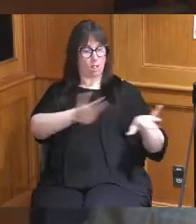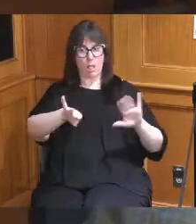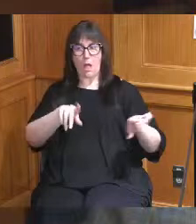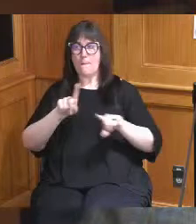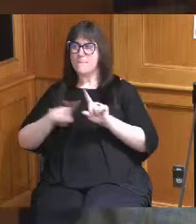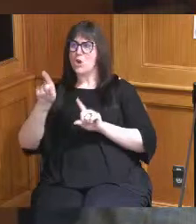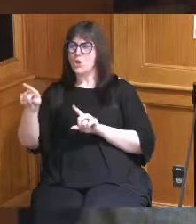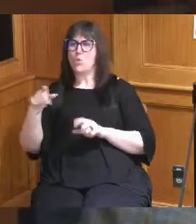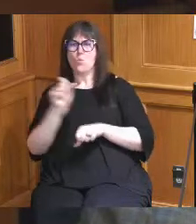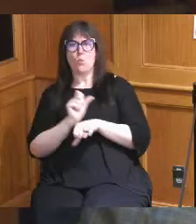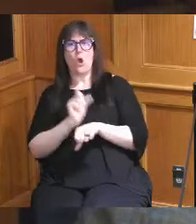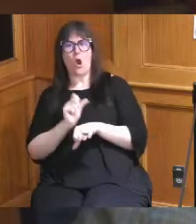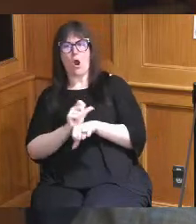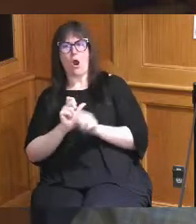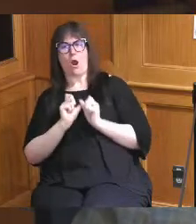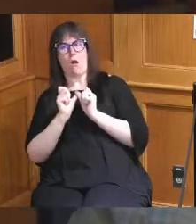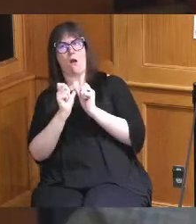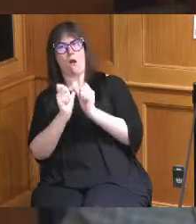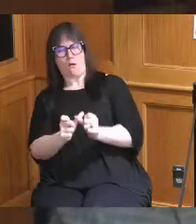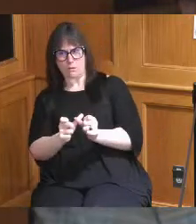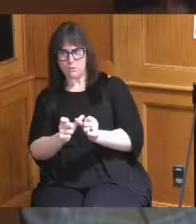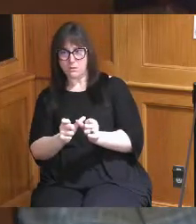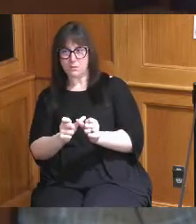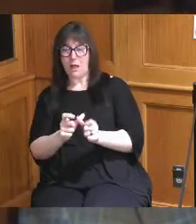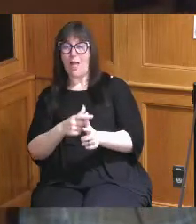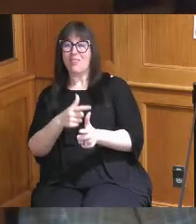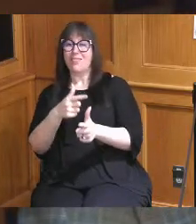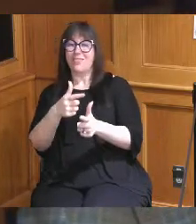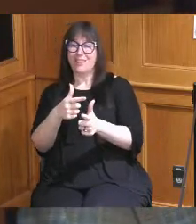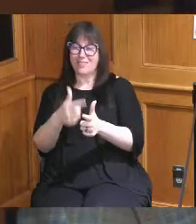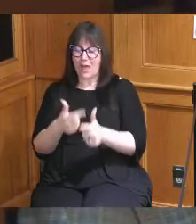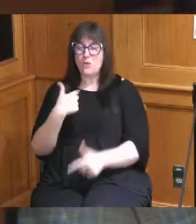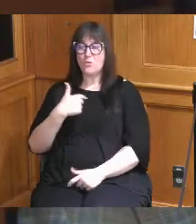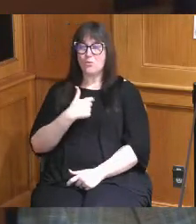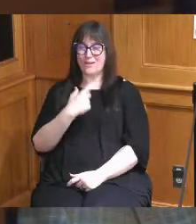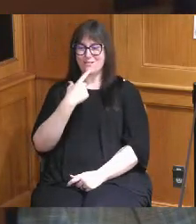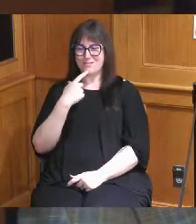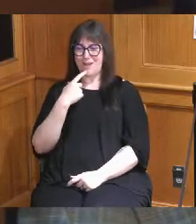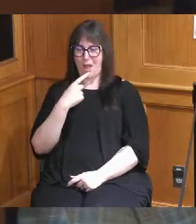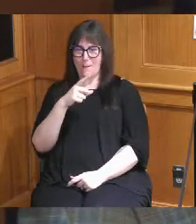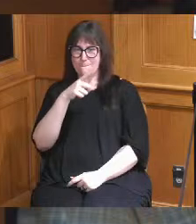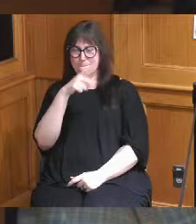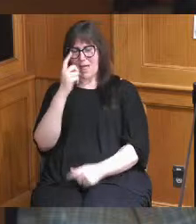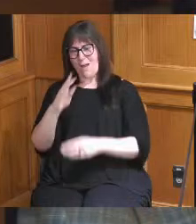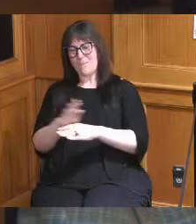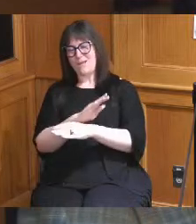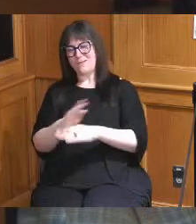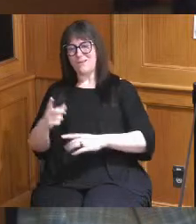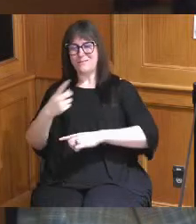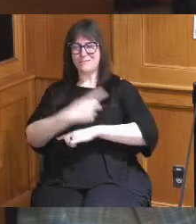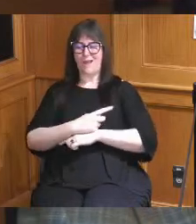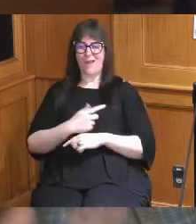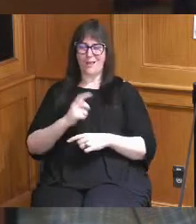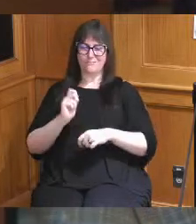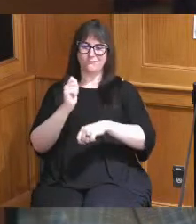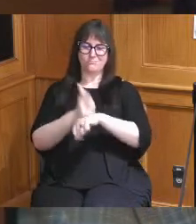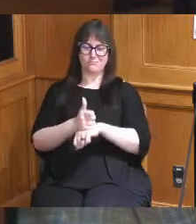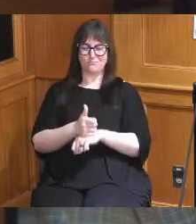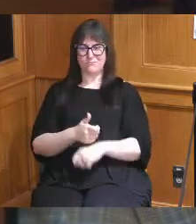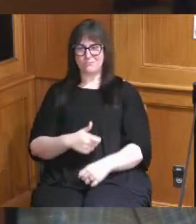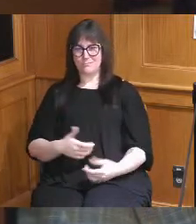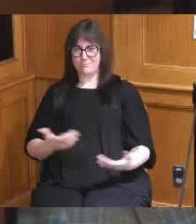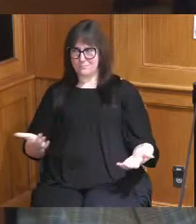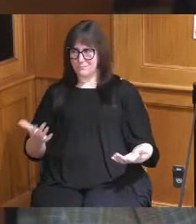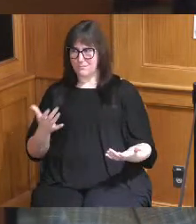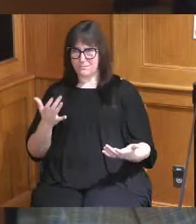working. And then we came back and we had a Black Business Day. I said, let's have Black Business Day. We never had one. They ain't been in this